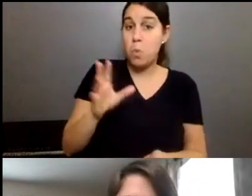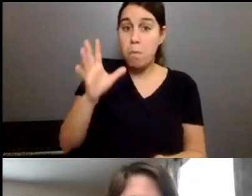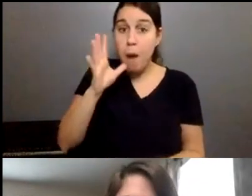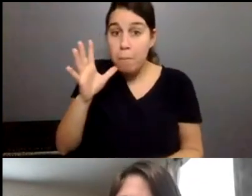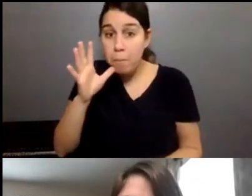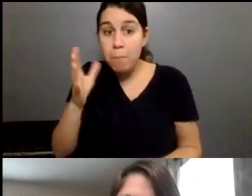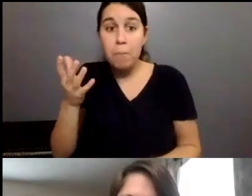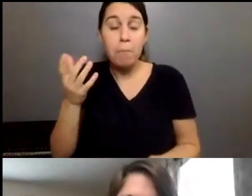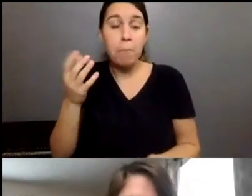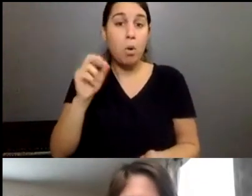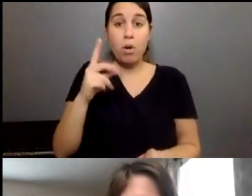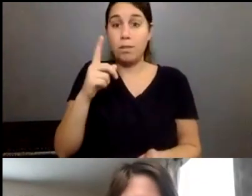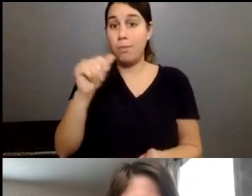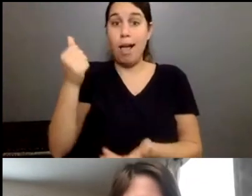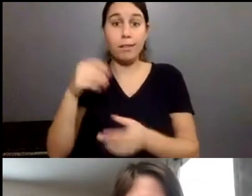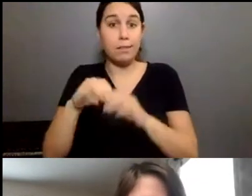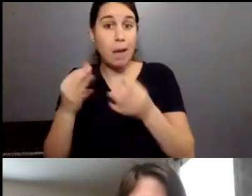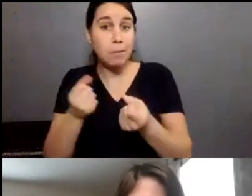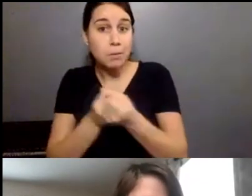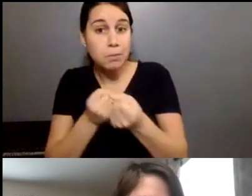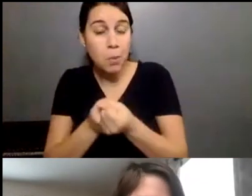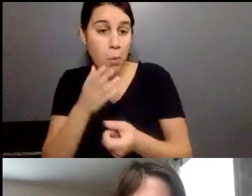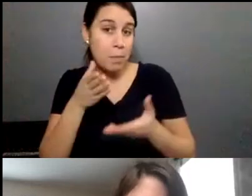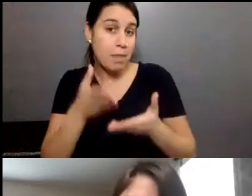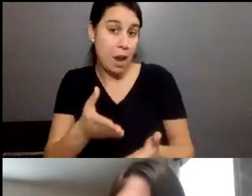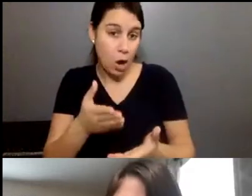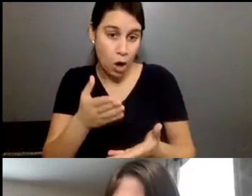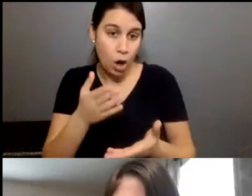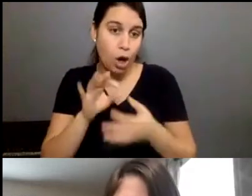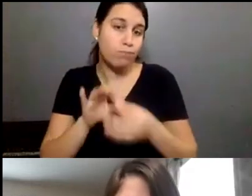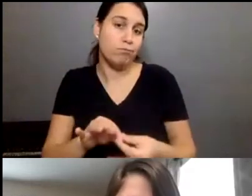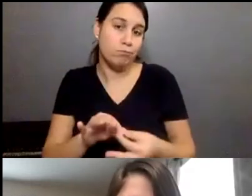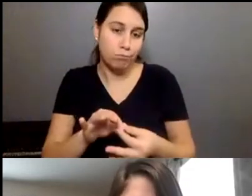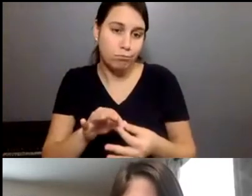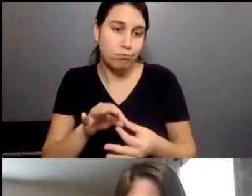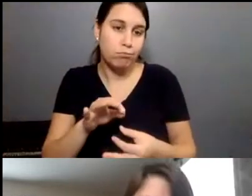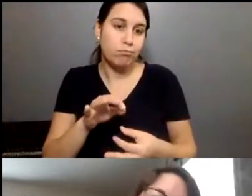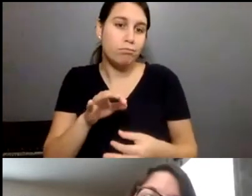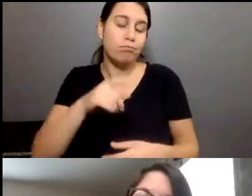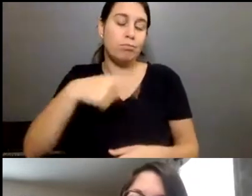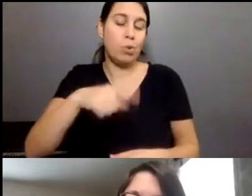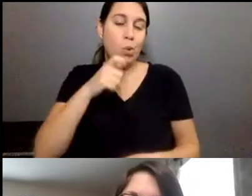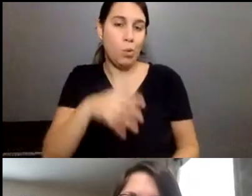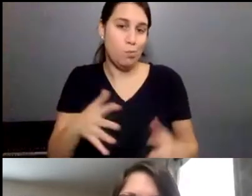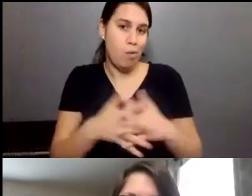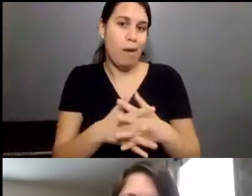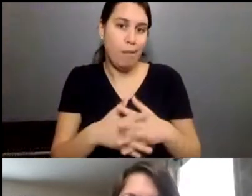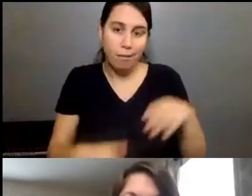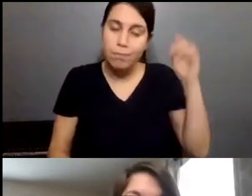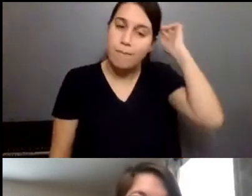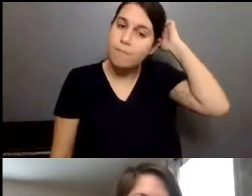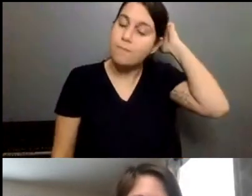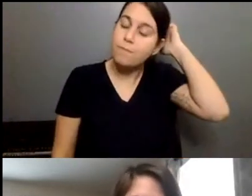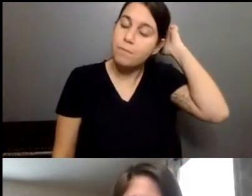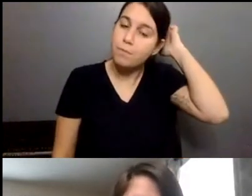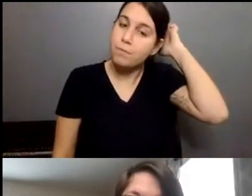labor support, somebody who's going to be there, particularly when it comes to patients in the perinatal population. And